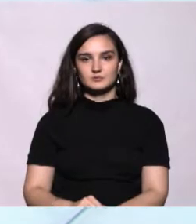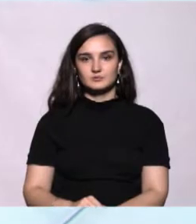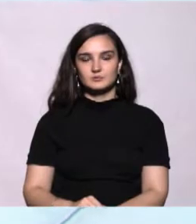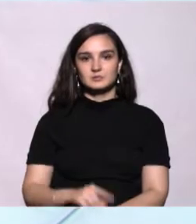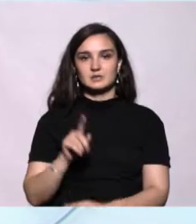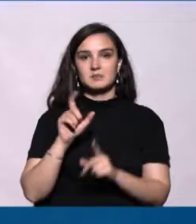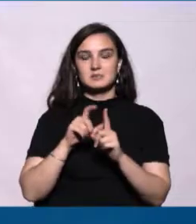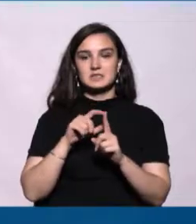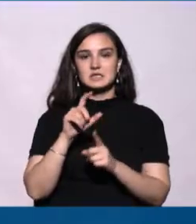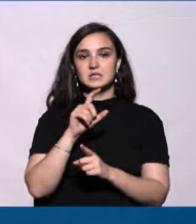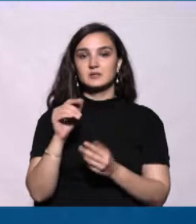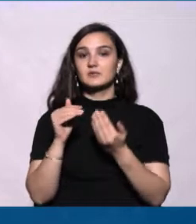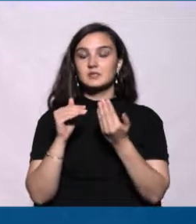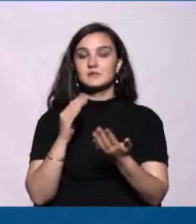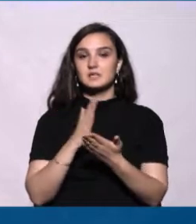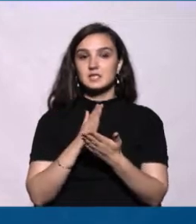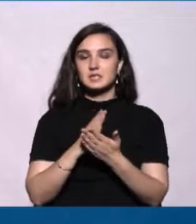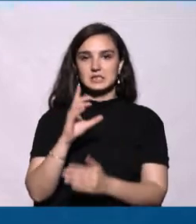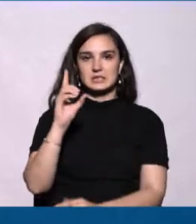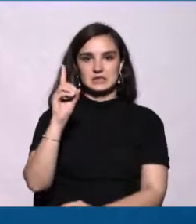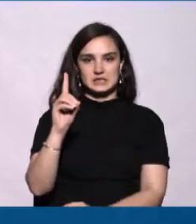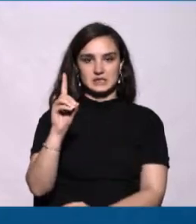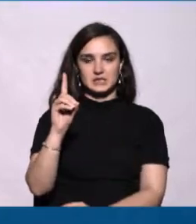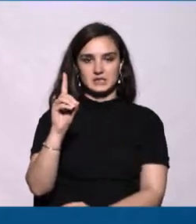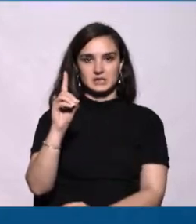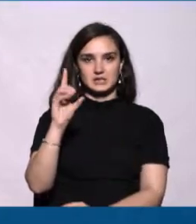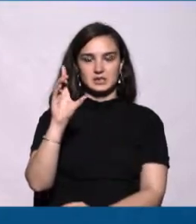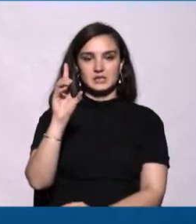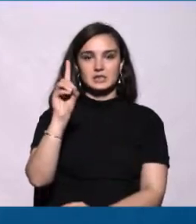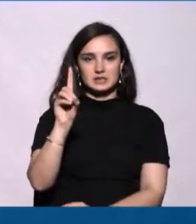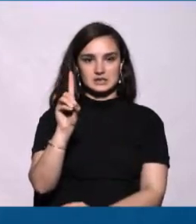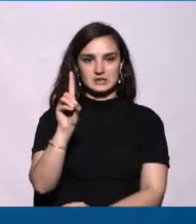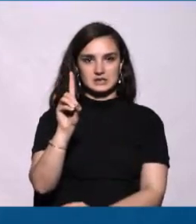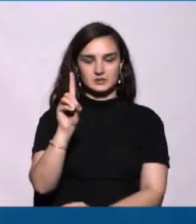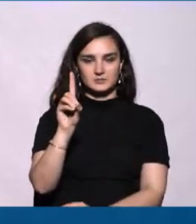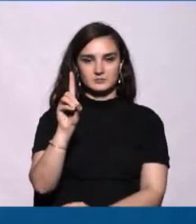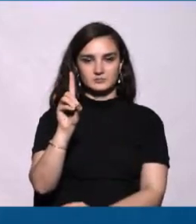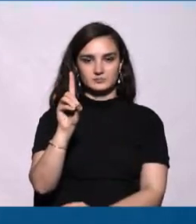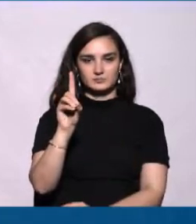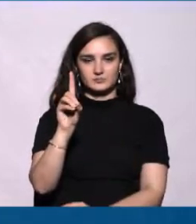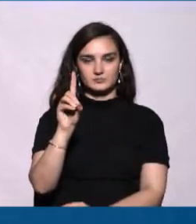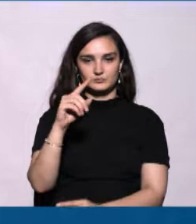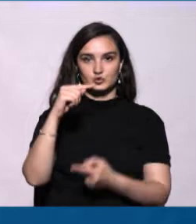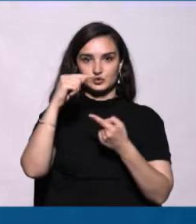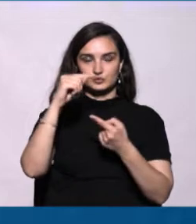this word is D. D. In the alphabet it is